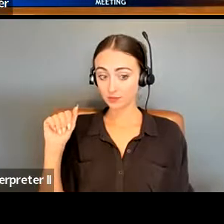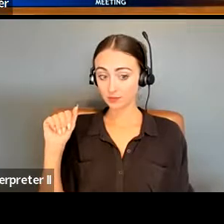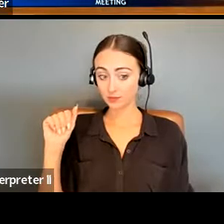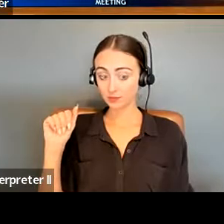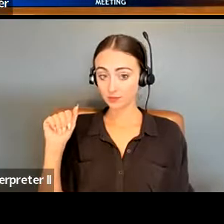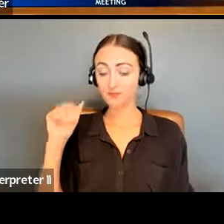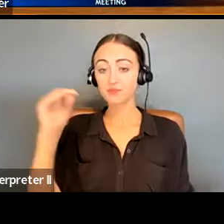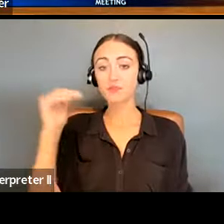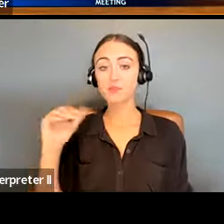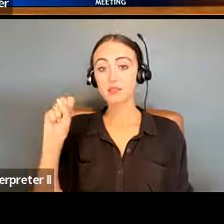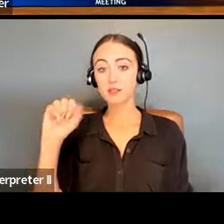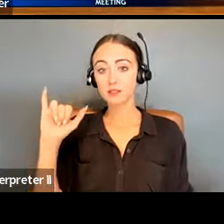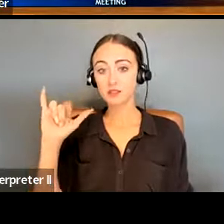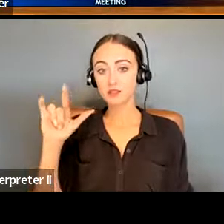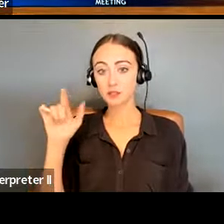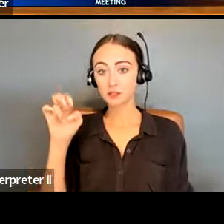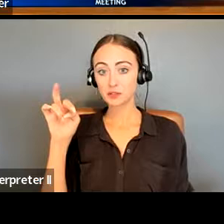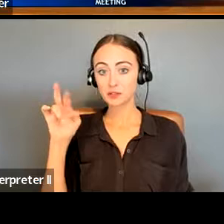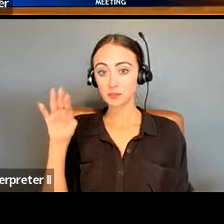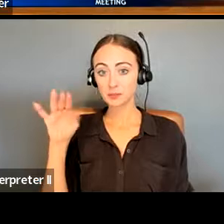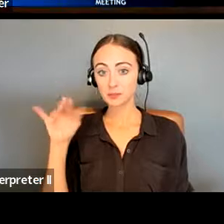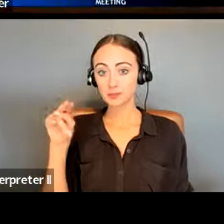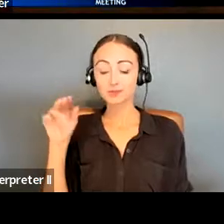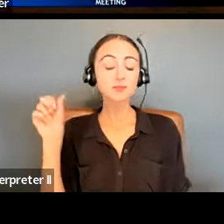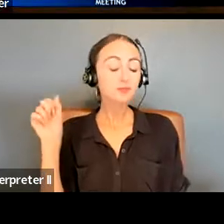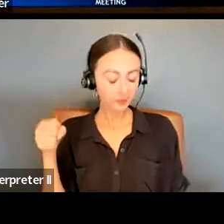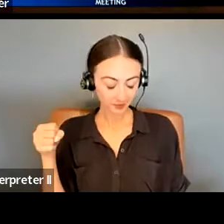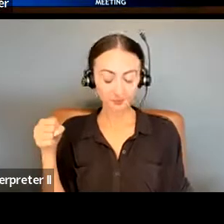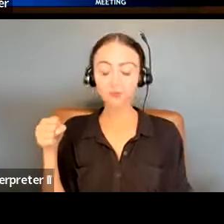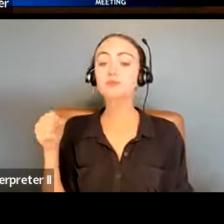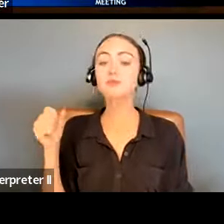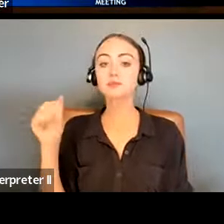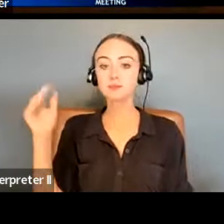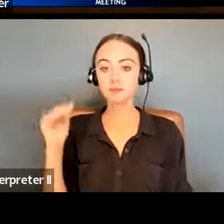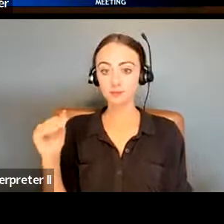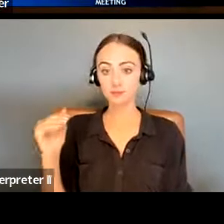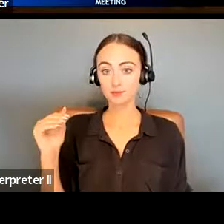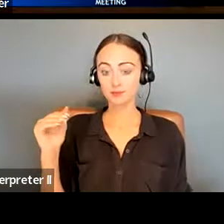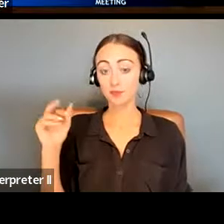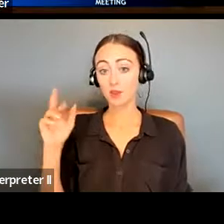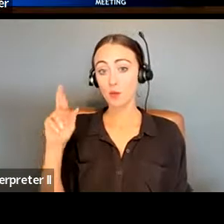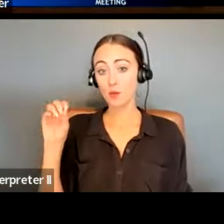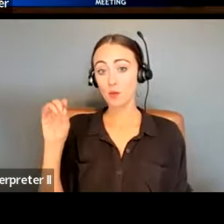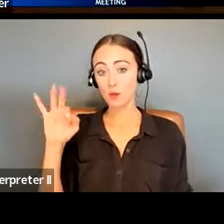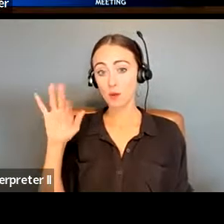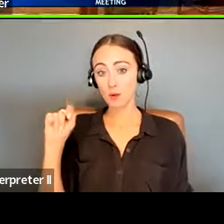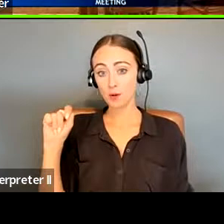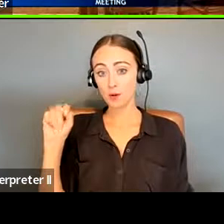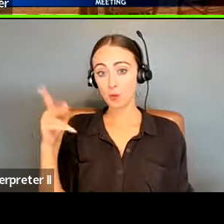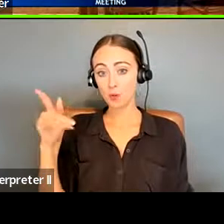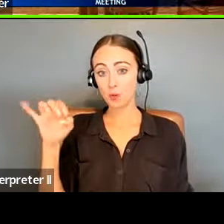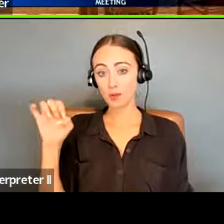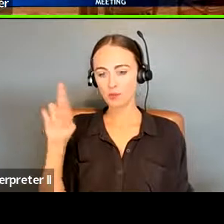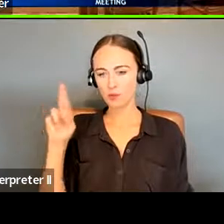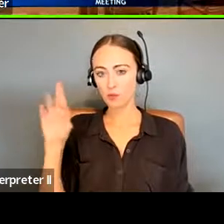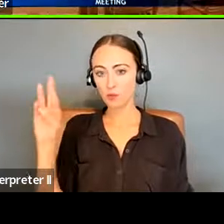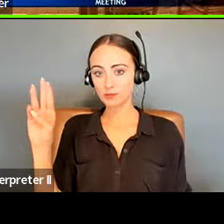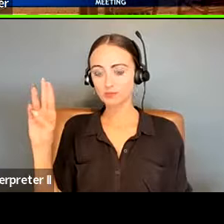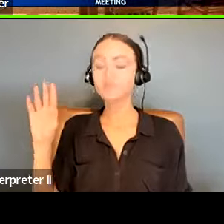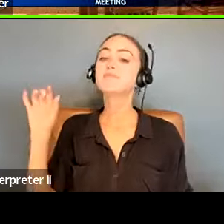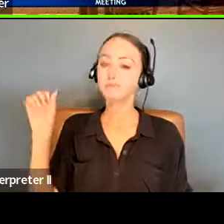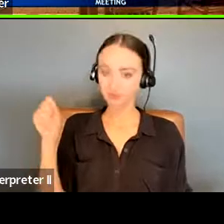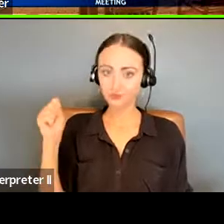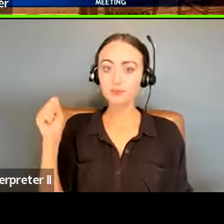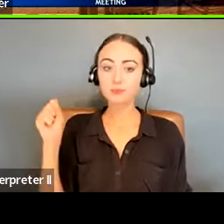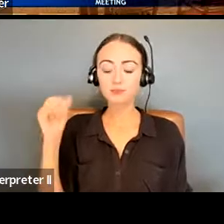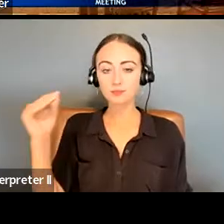Councilmember Silverman. Yes. Councilmember Silverman votes yes. Councilmember Robert White. Yes. Councilmember Robert White